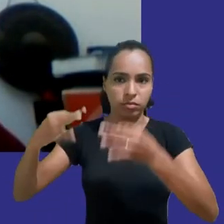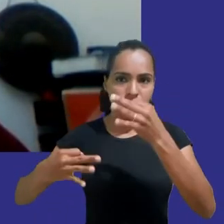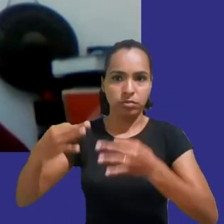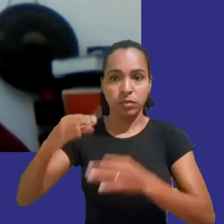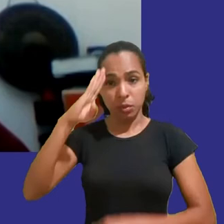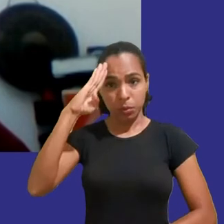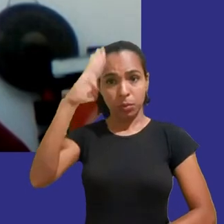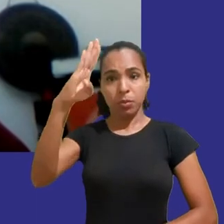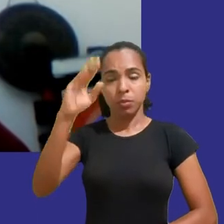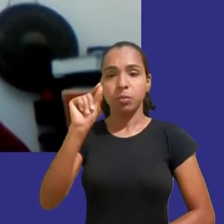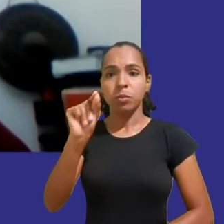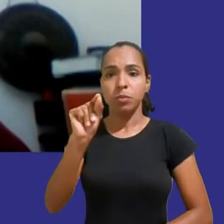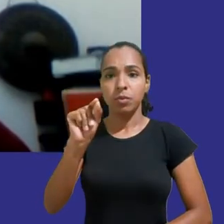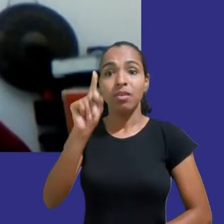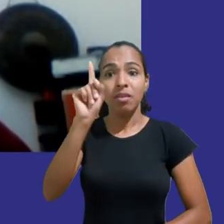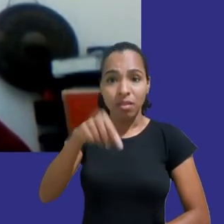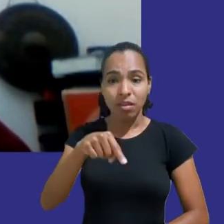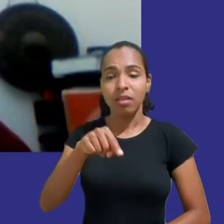wrong done